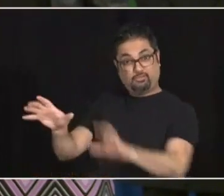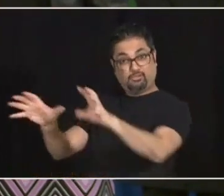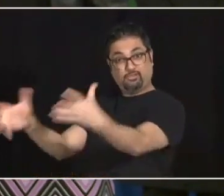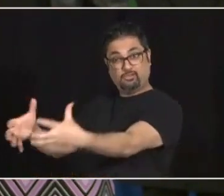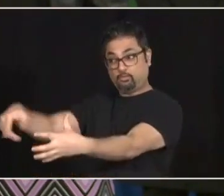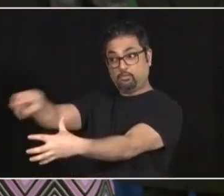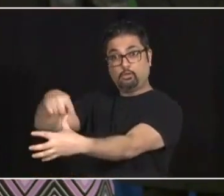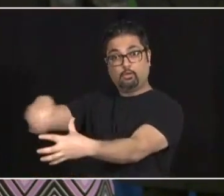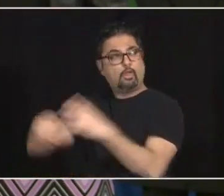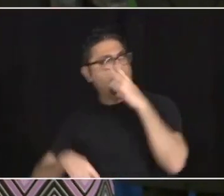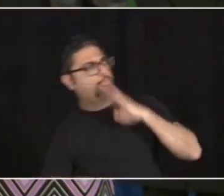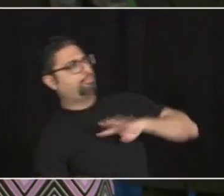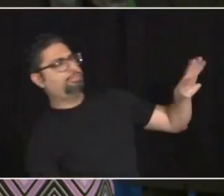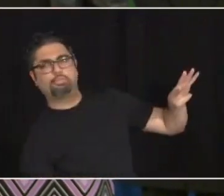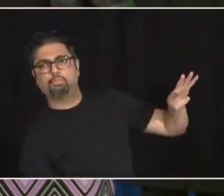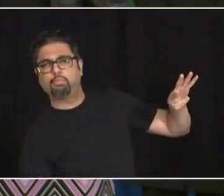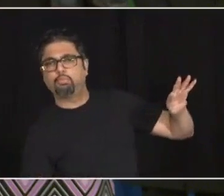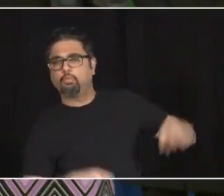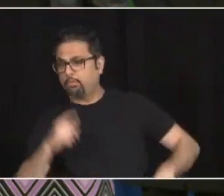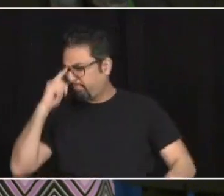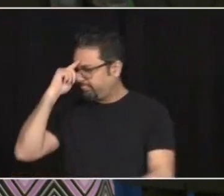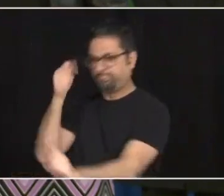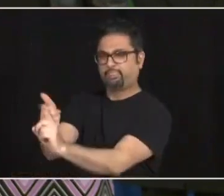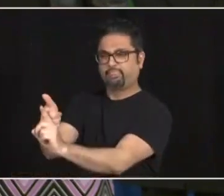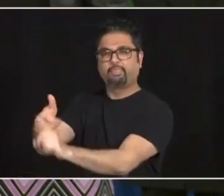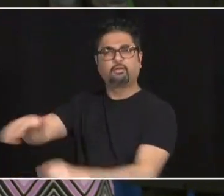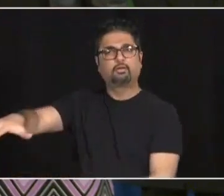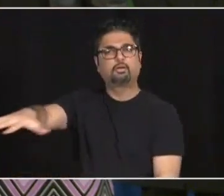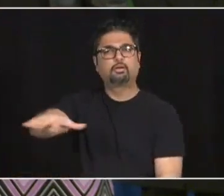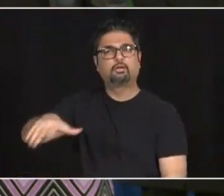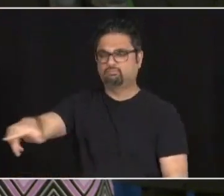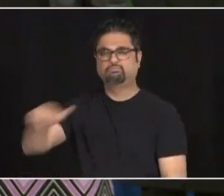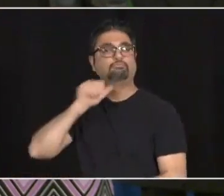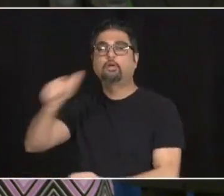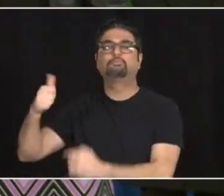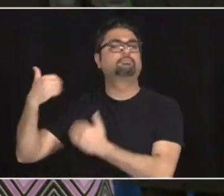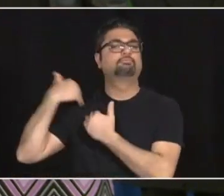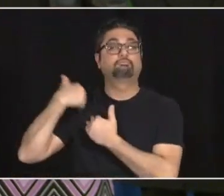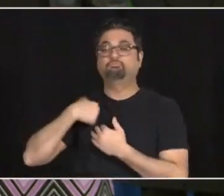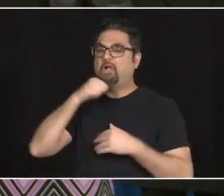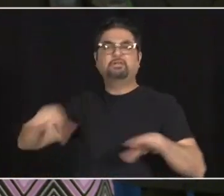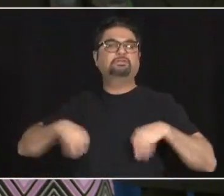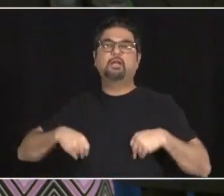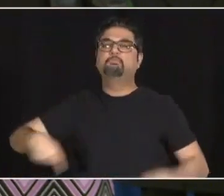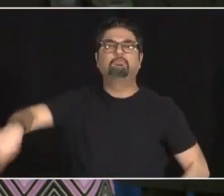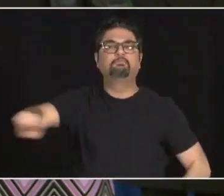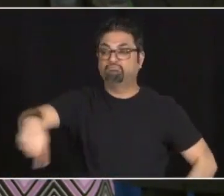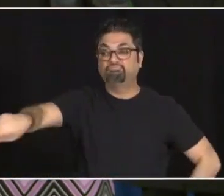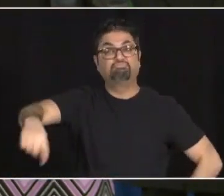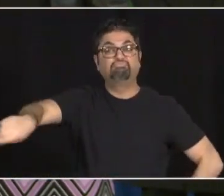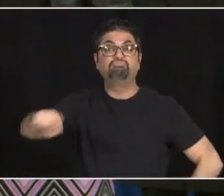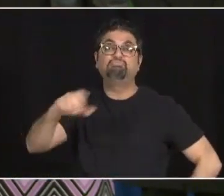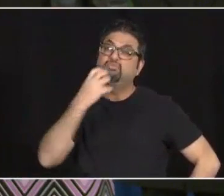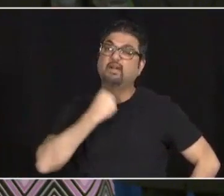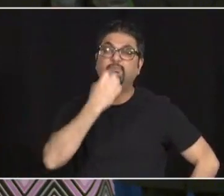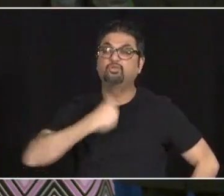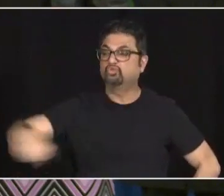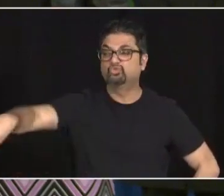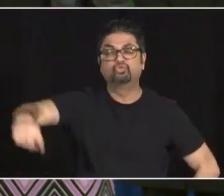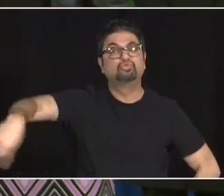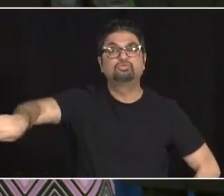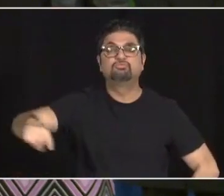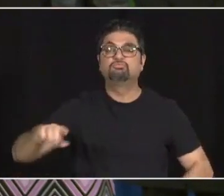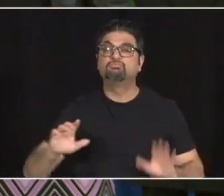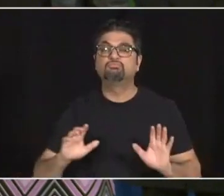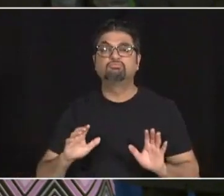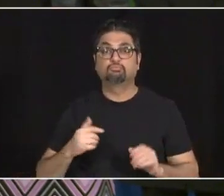people and just go rogue. Again, it's irresponsible, reckless, and it's selfish. It just burns me up. We